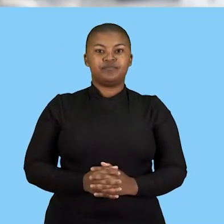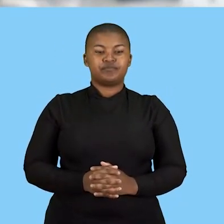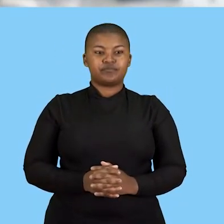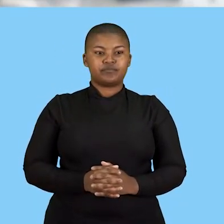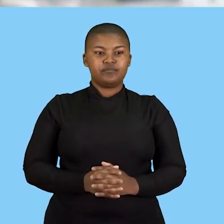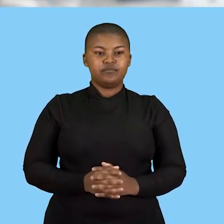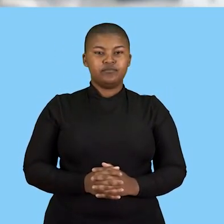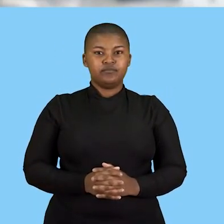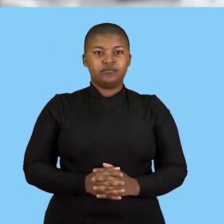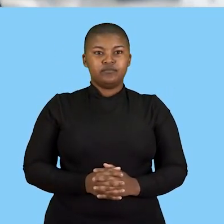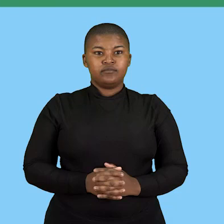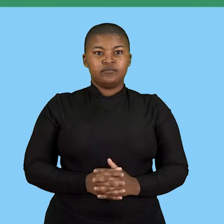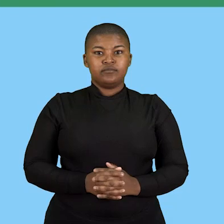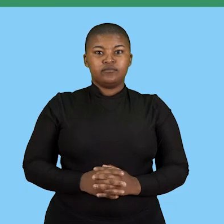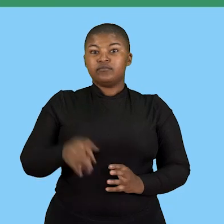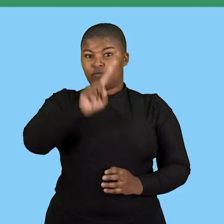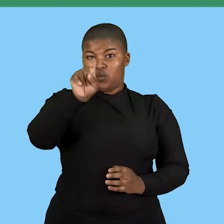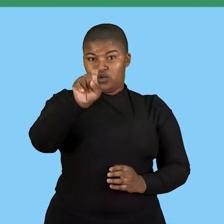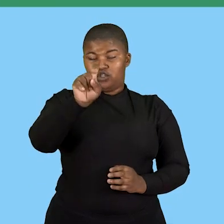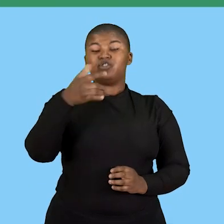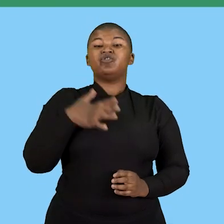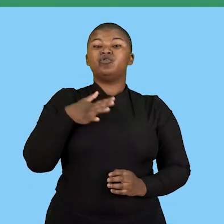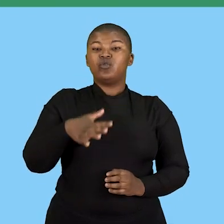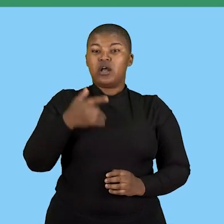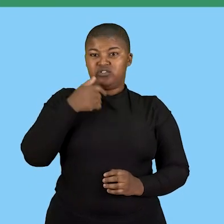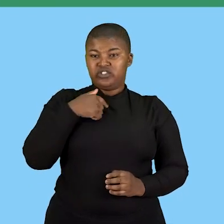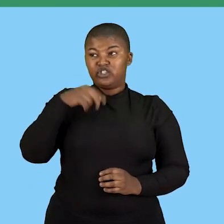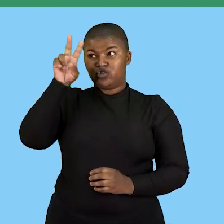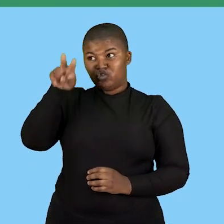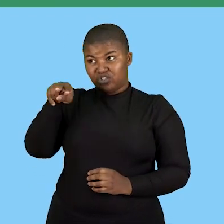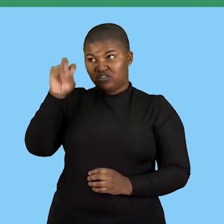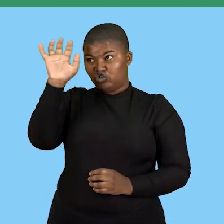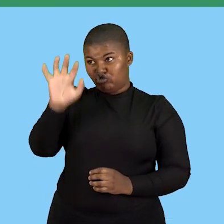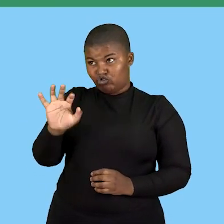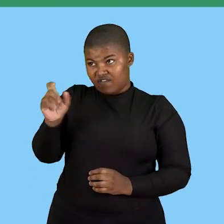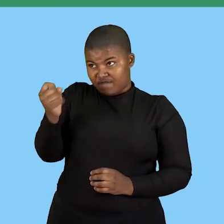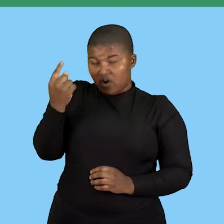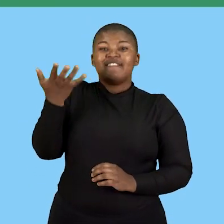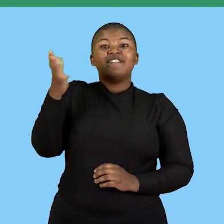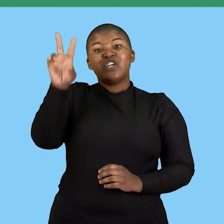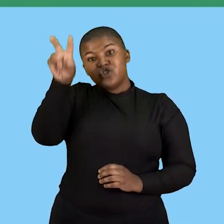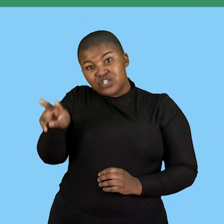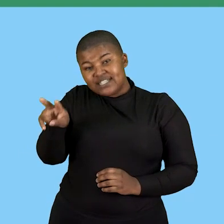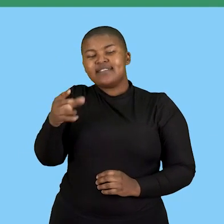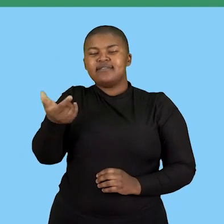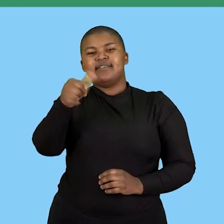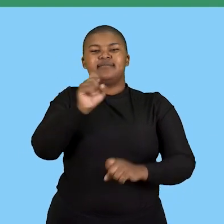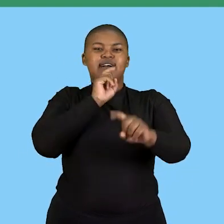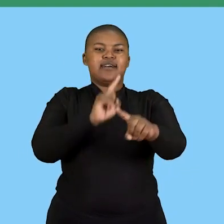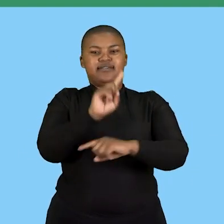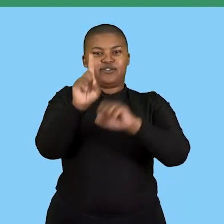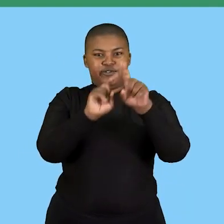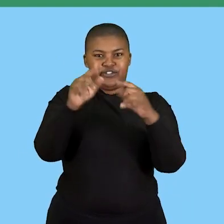Now, we have the first application question, which requires us to read the scenario below and answer questions